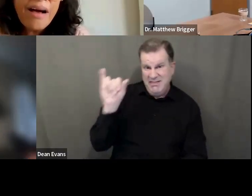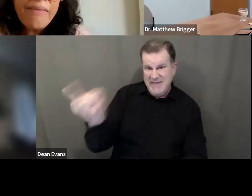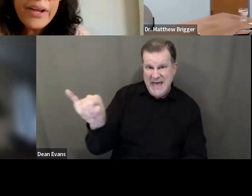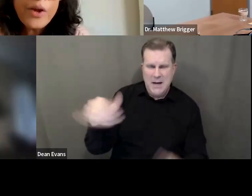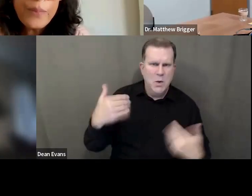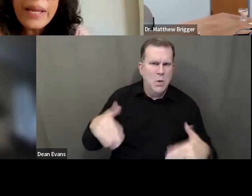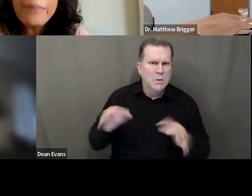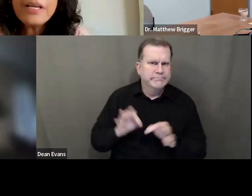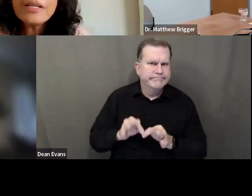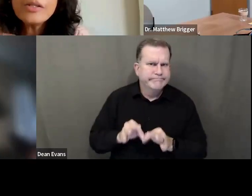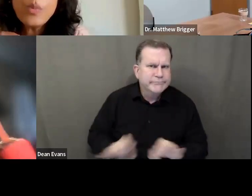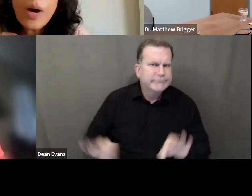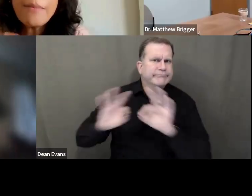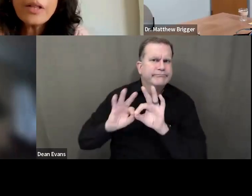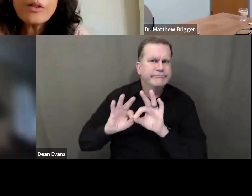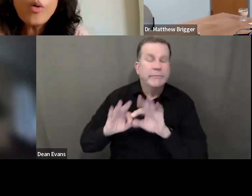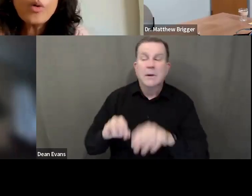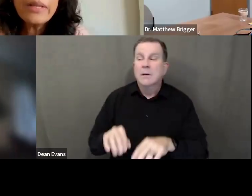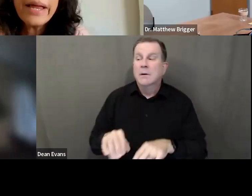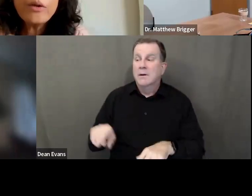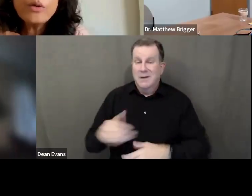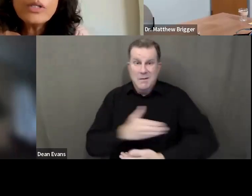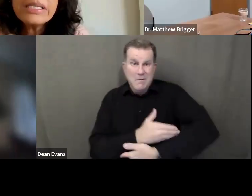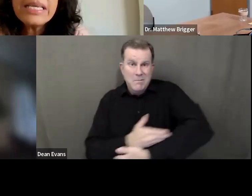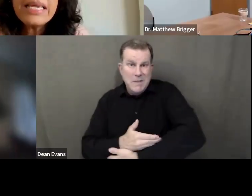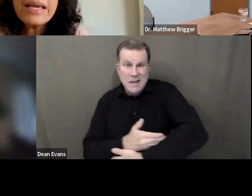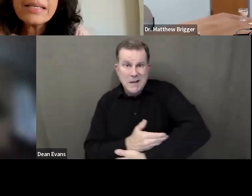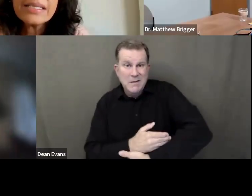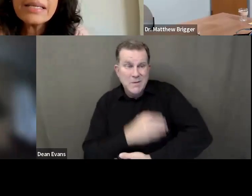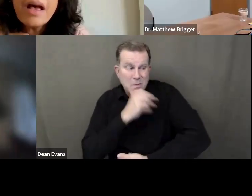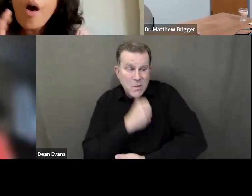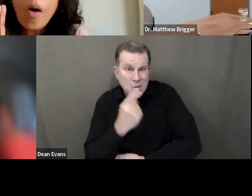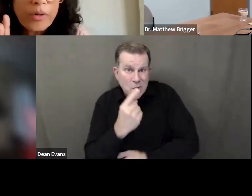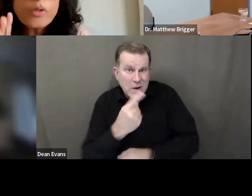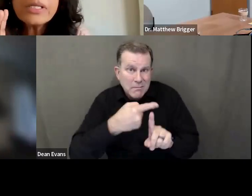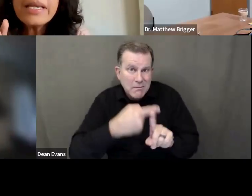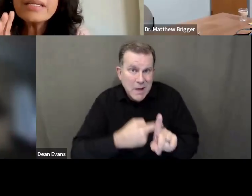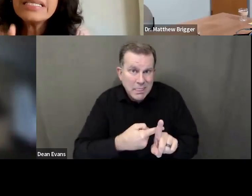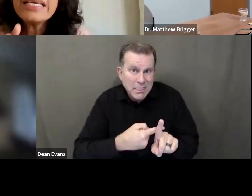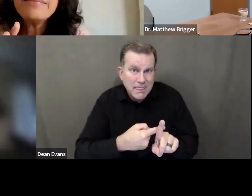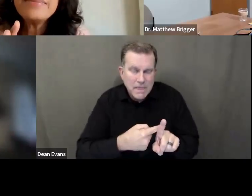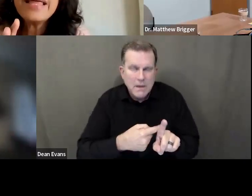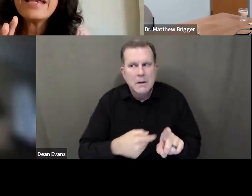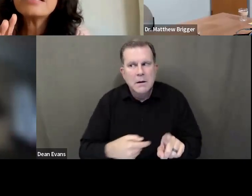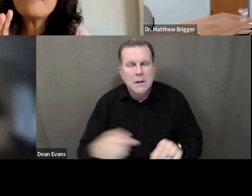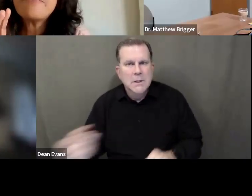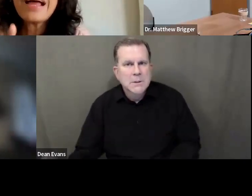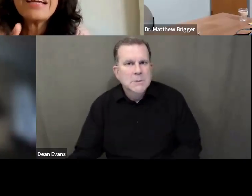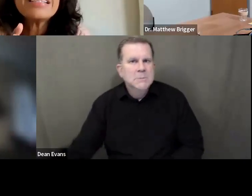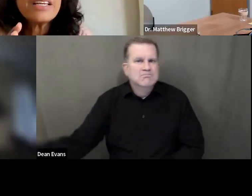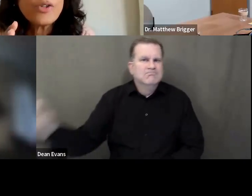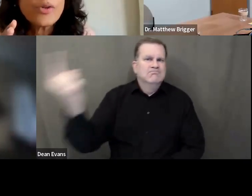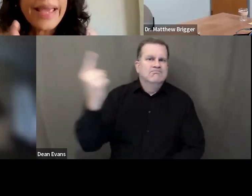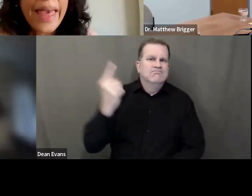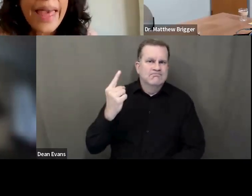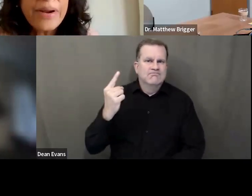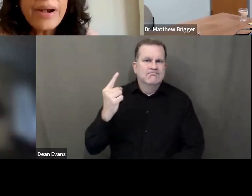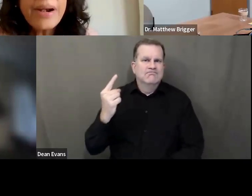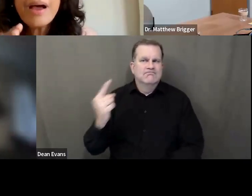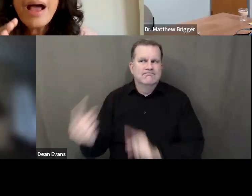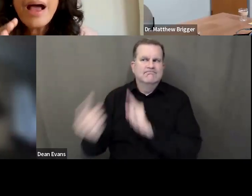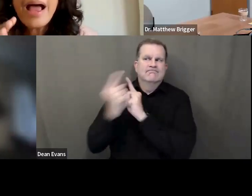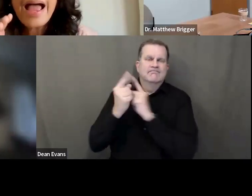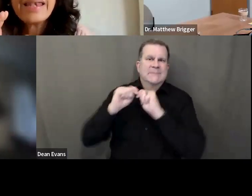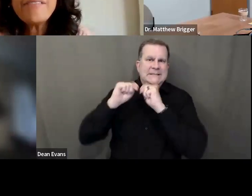critical when your baby is 1 month old, that you see us or you see a team that is practicing